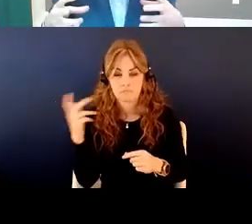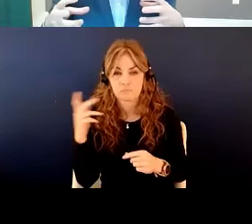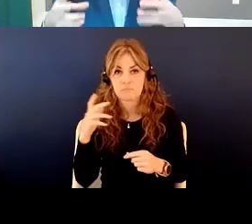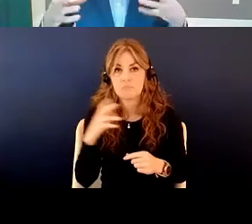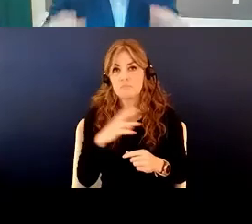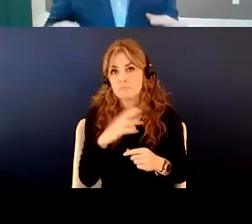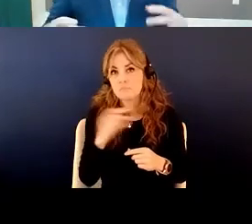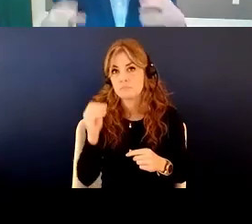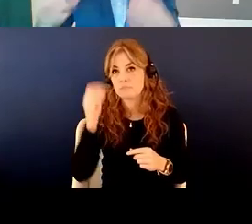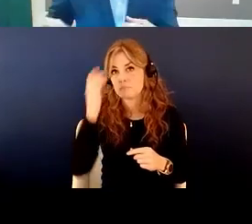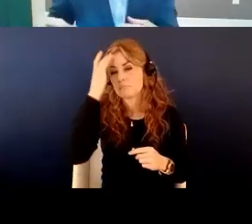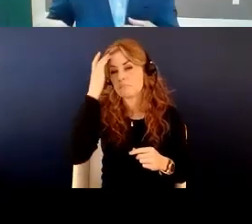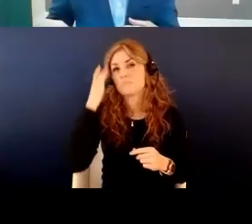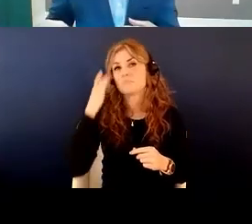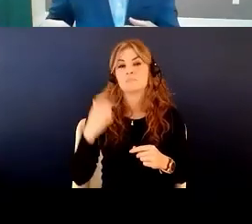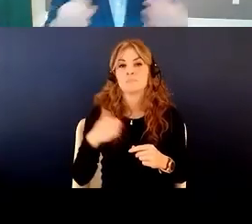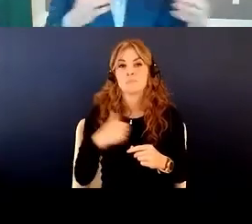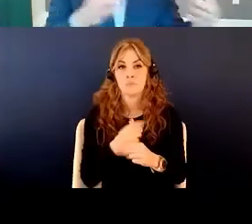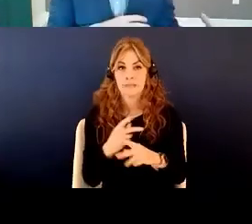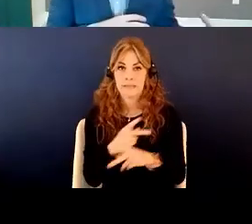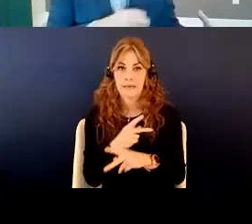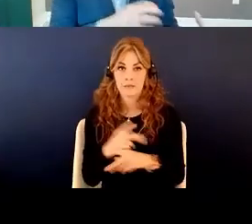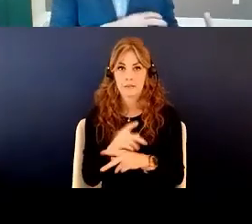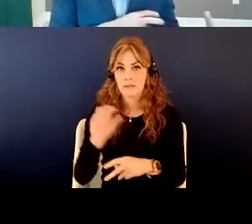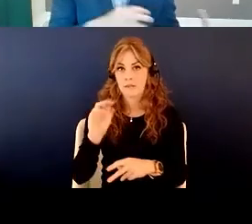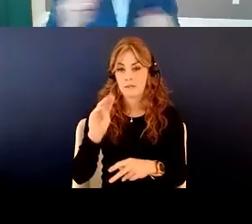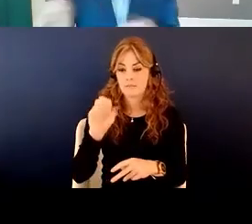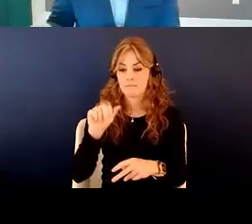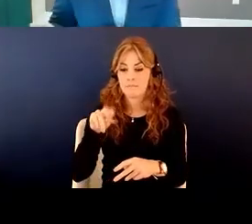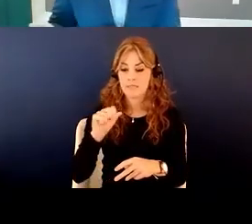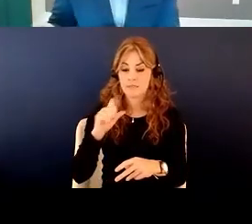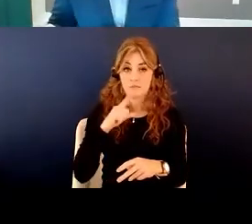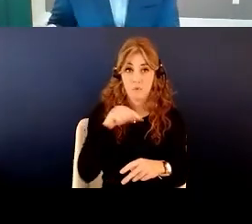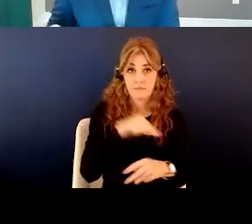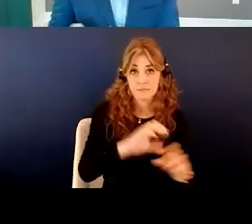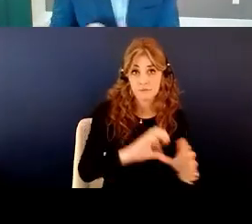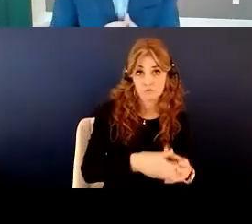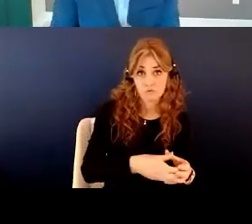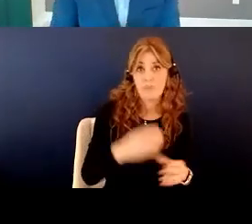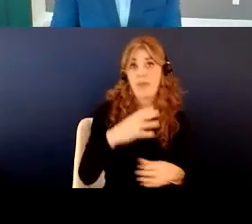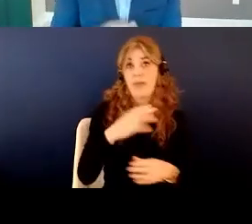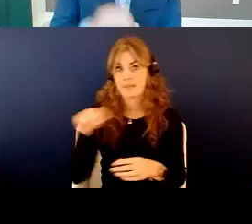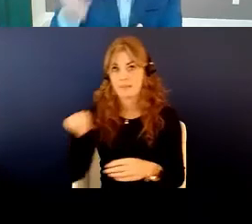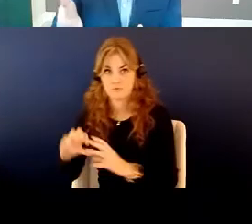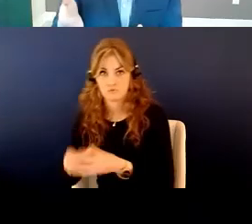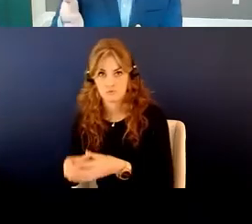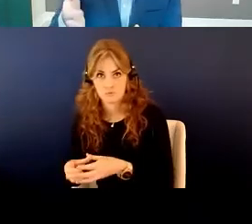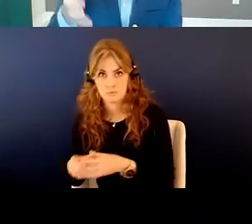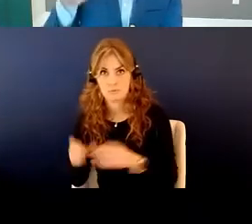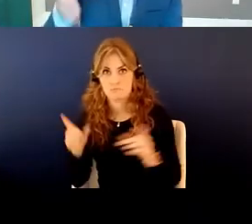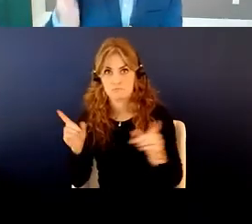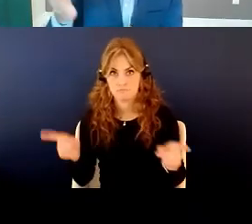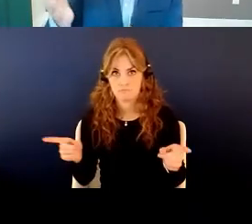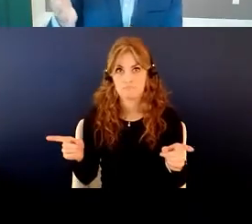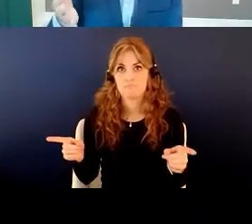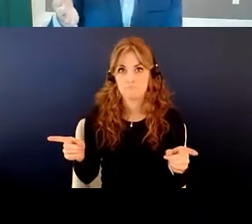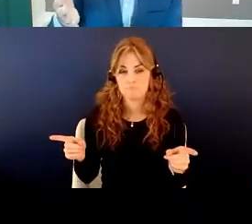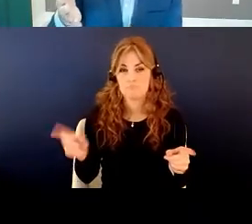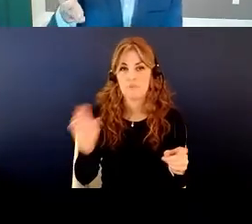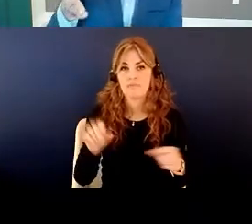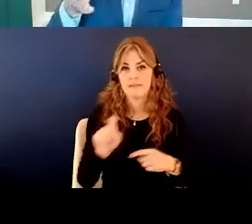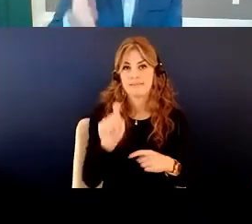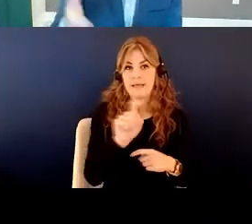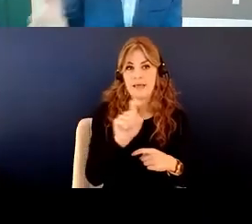we calculate the means for the two groups, the intervention group and the comparison group. Those are represented by X